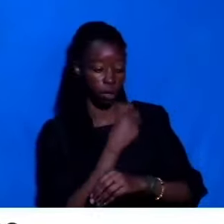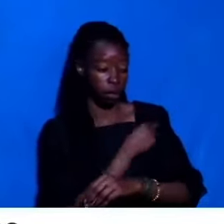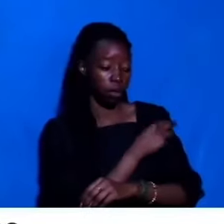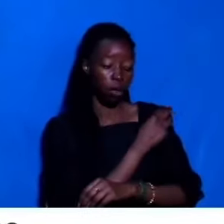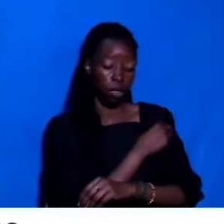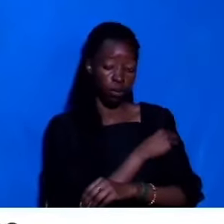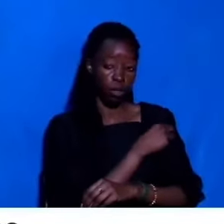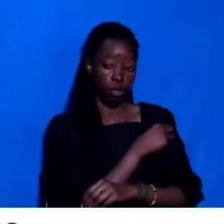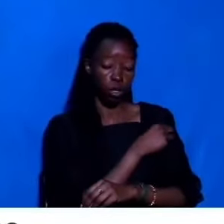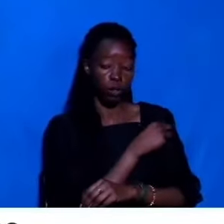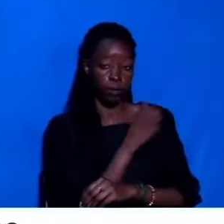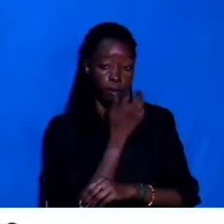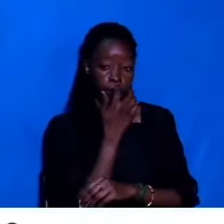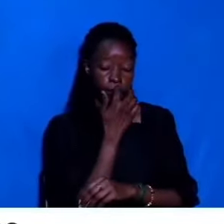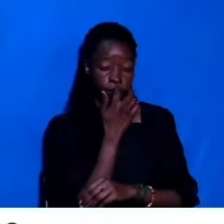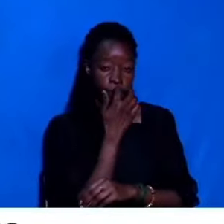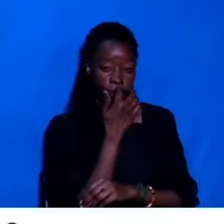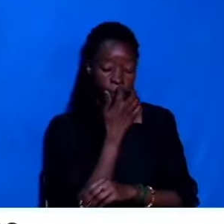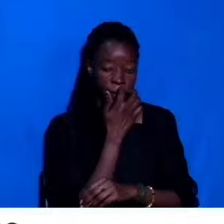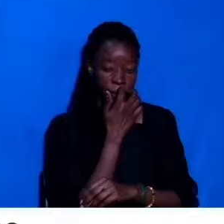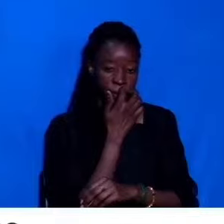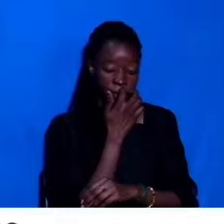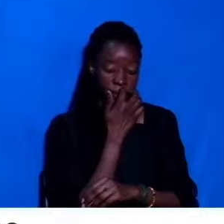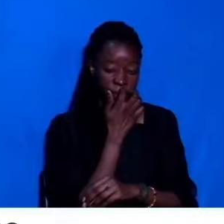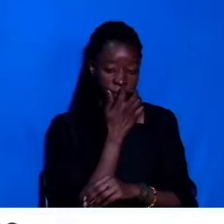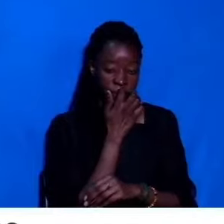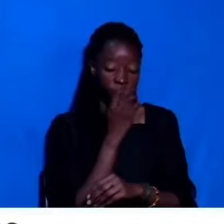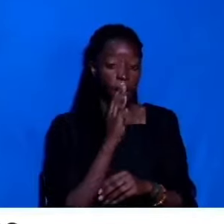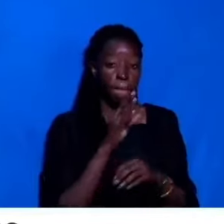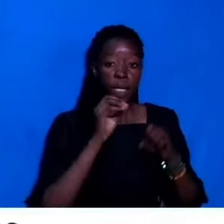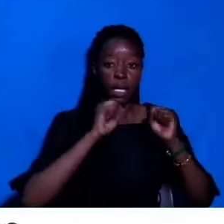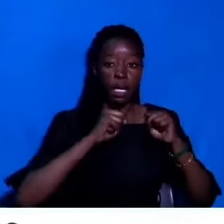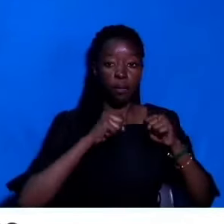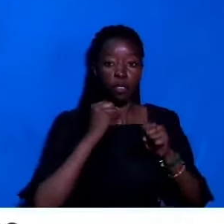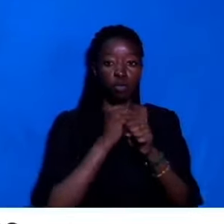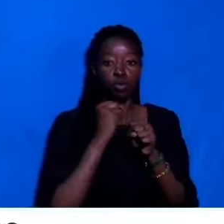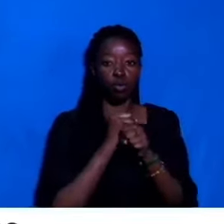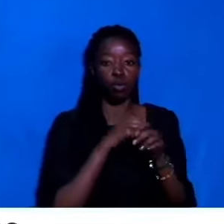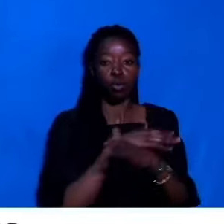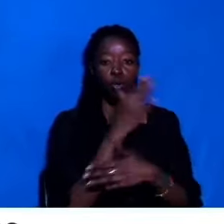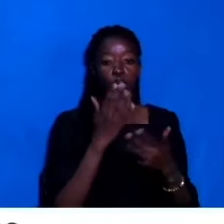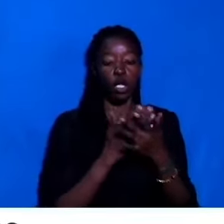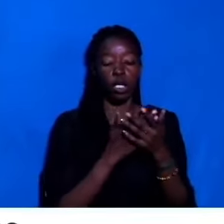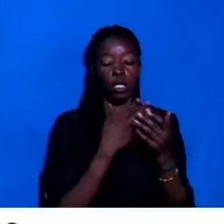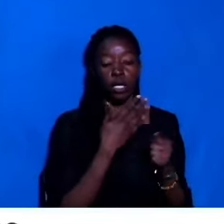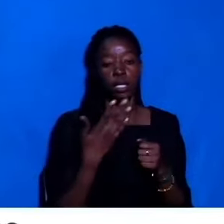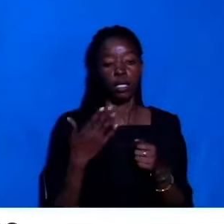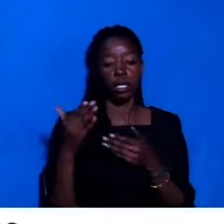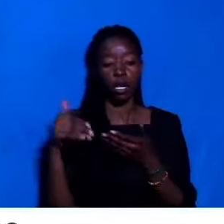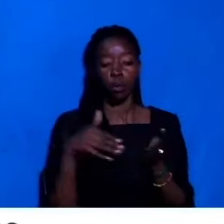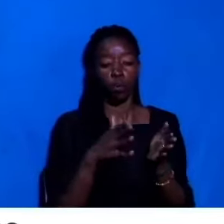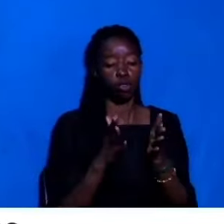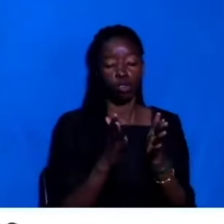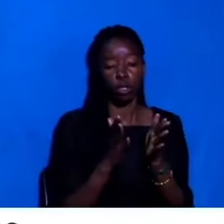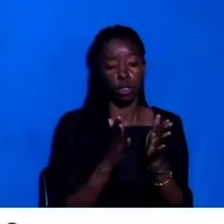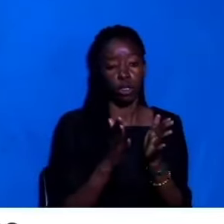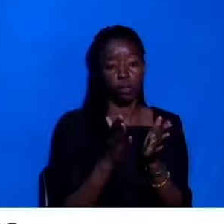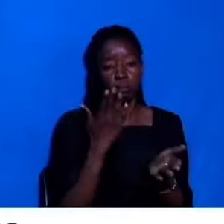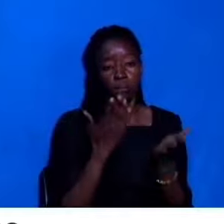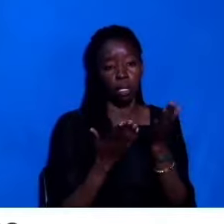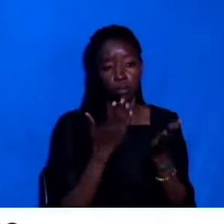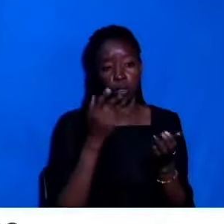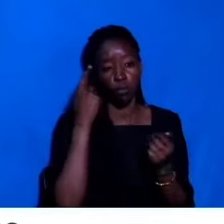theater. So for you being able to do all these things, my brother, my sisters, maybe an opportunity for